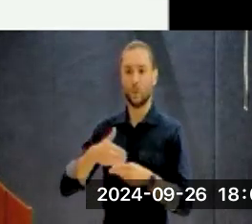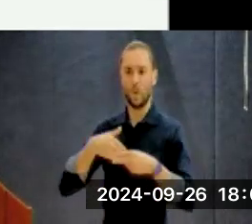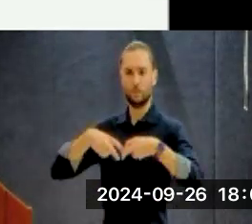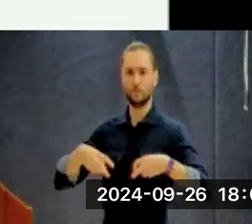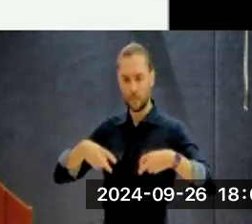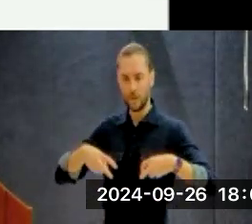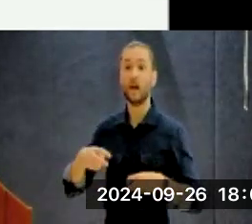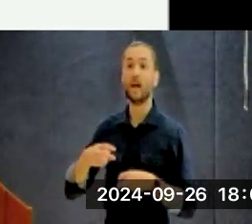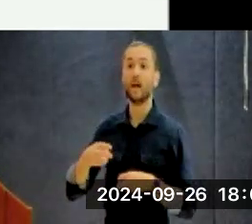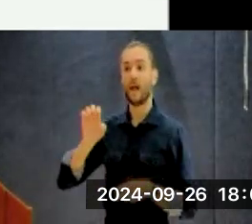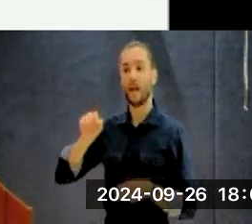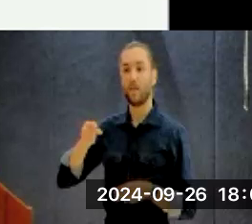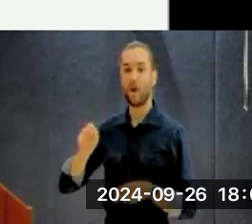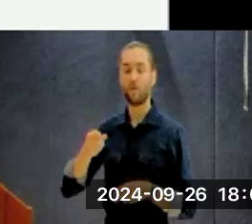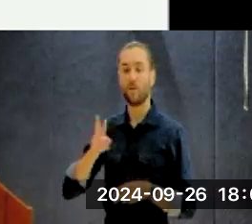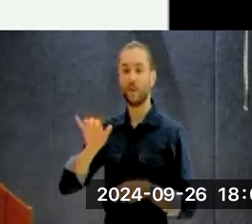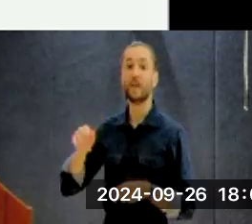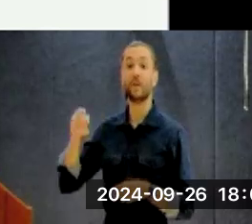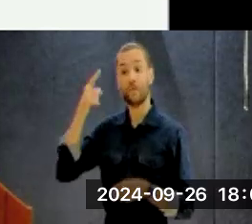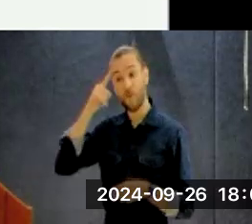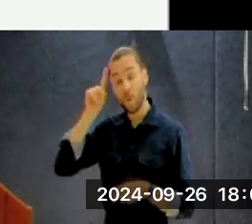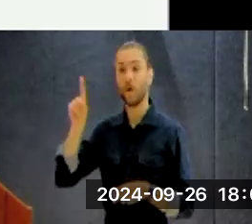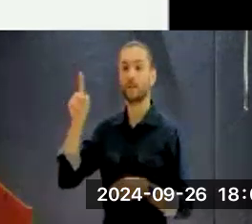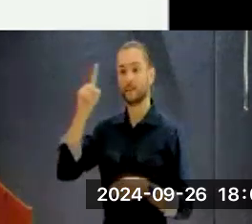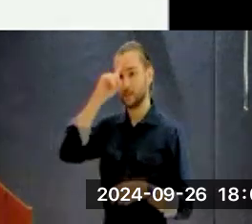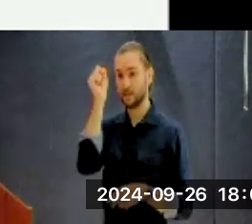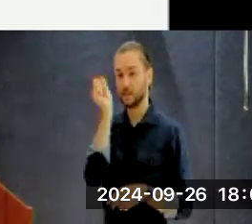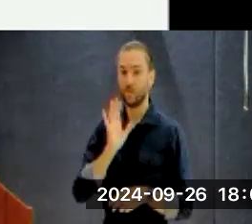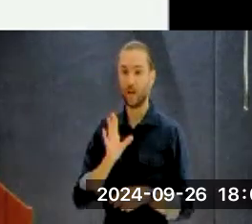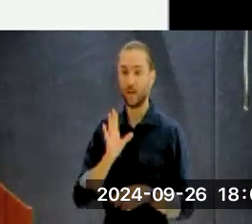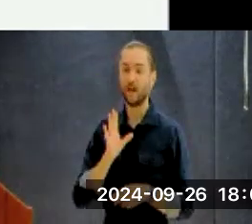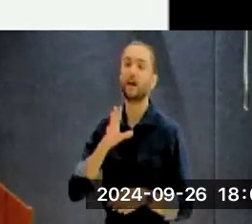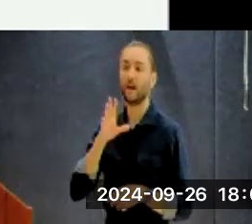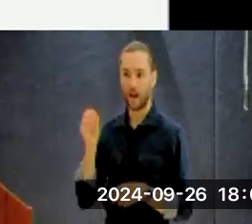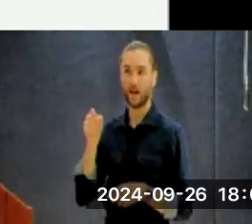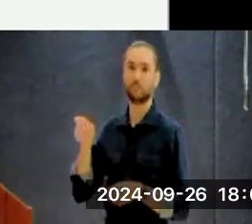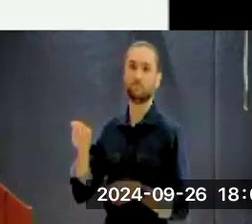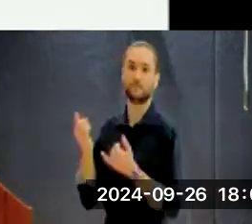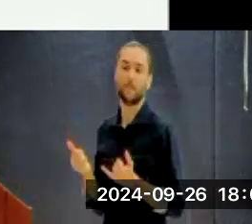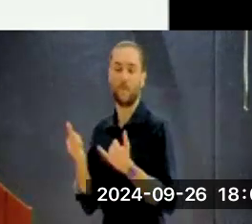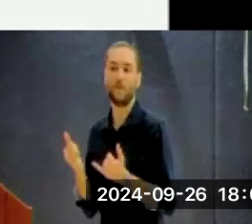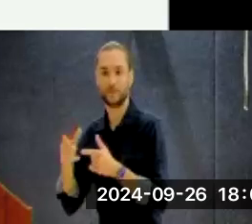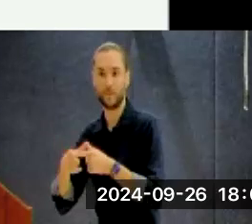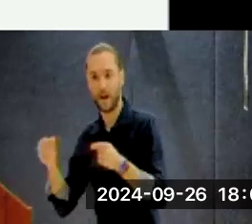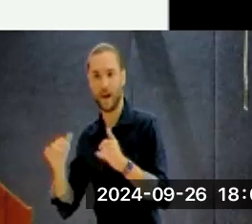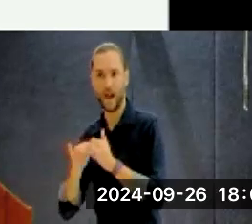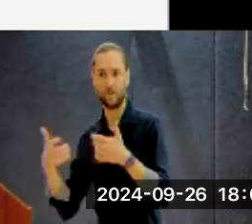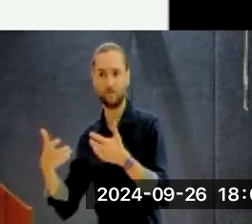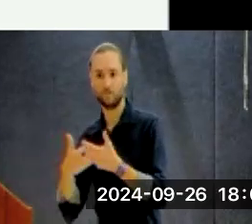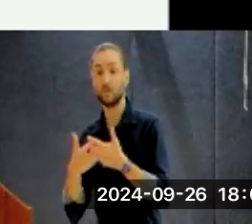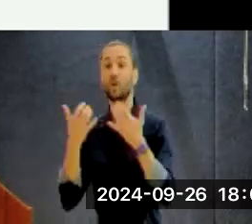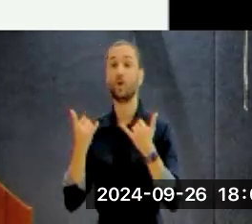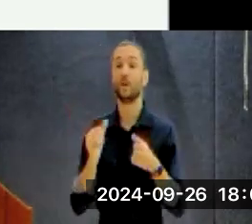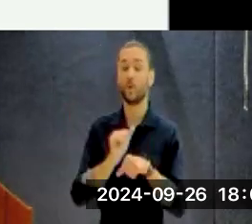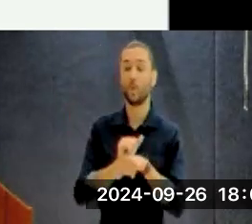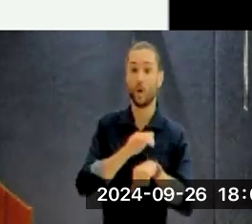schizophrenia and mental illness in contemporary Japan. She is currently working on the intersections of transsexuality and disability politics in